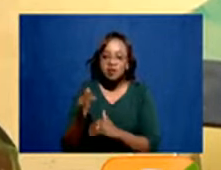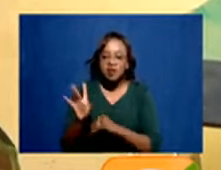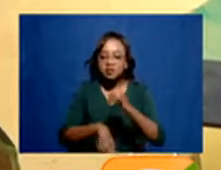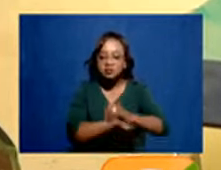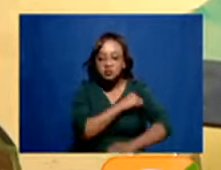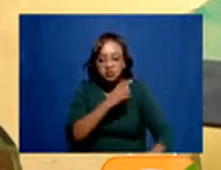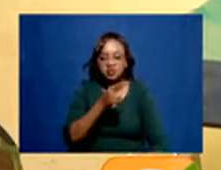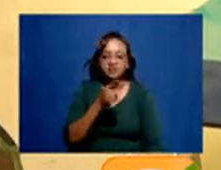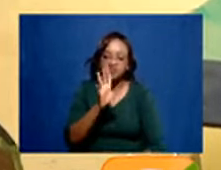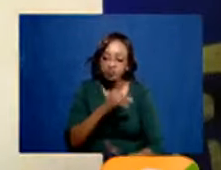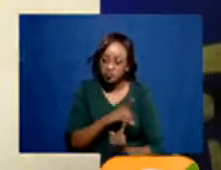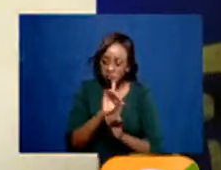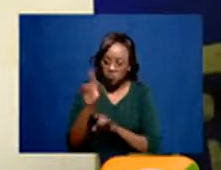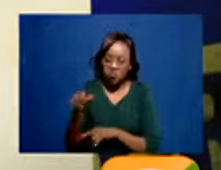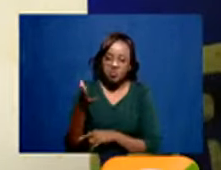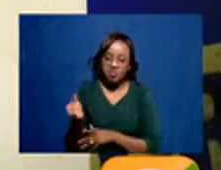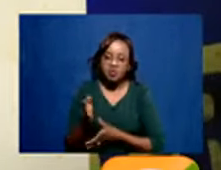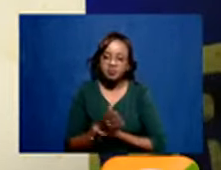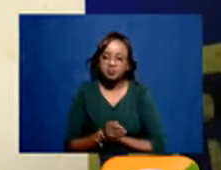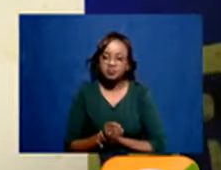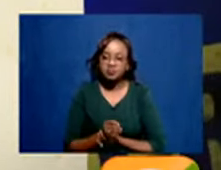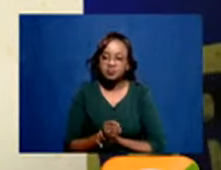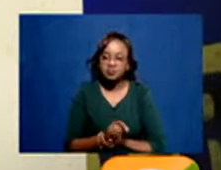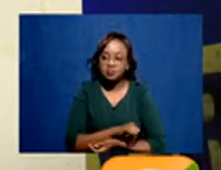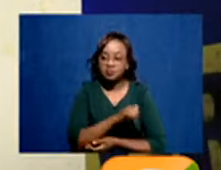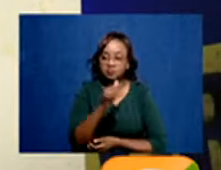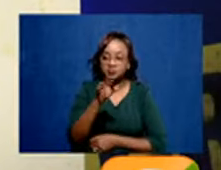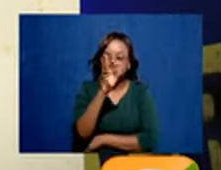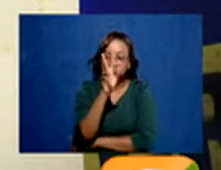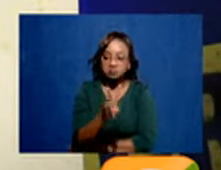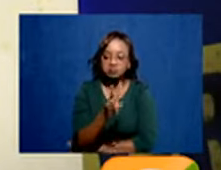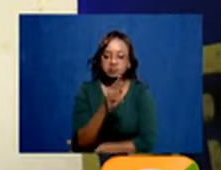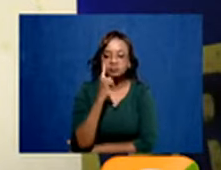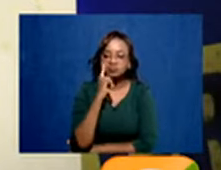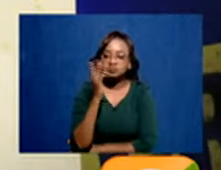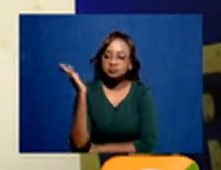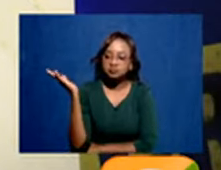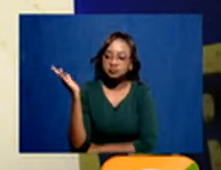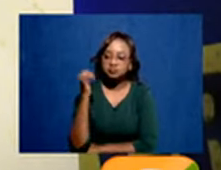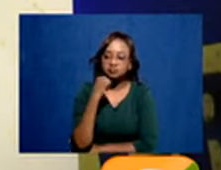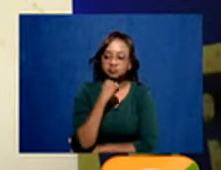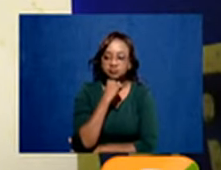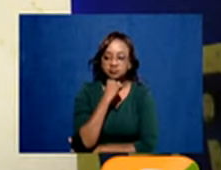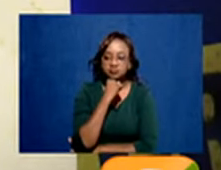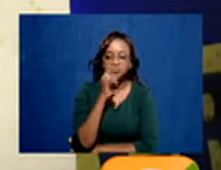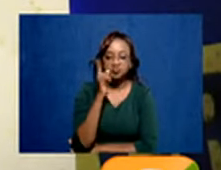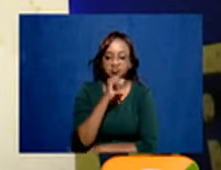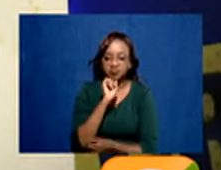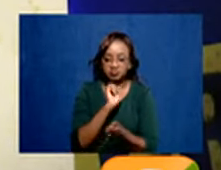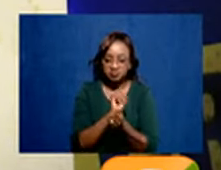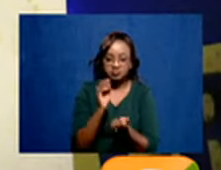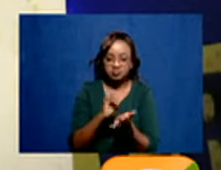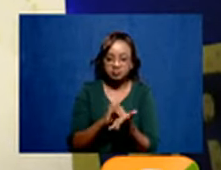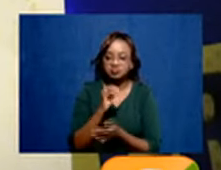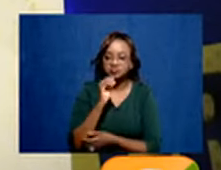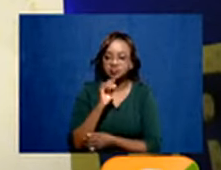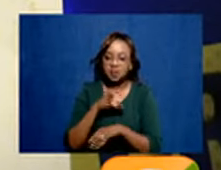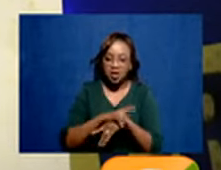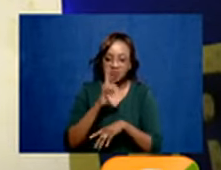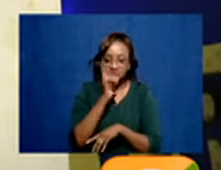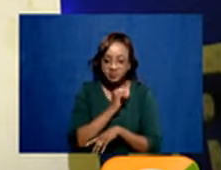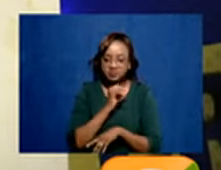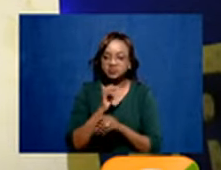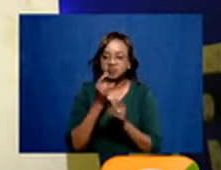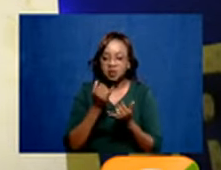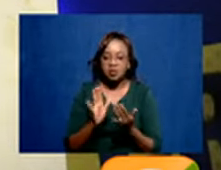chiefs, surrender yourself there. 2 other remandees identified as Eric Ocheng and Mike Angel were rearrested on Wednesday and are